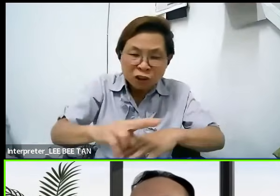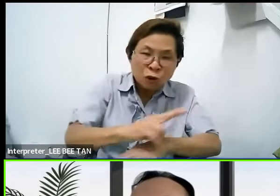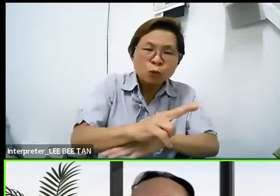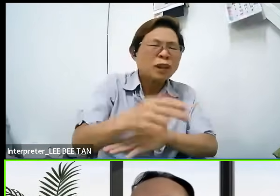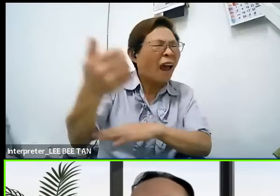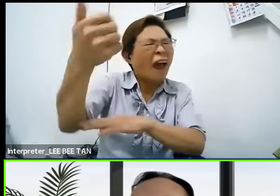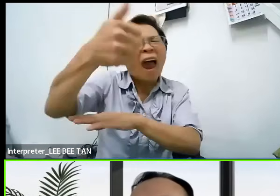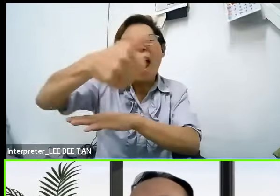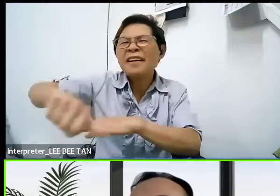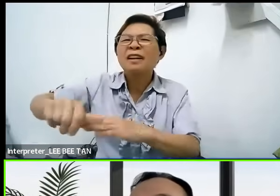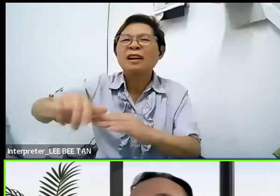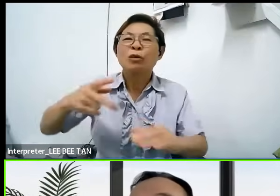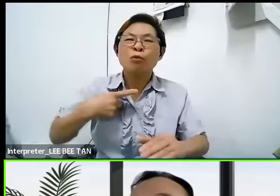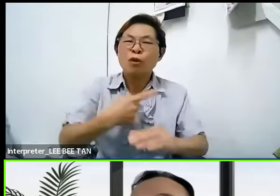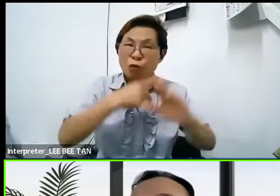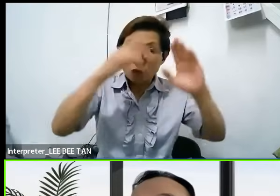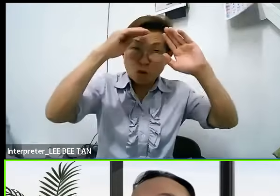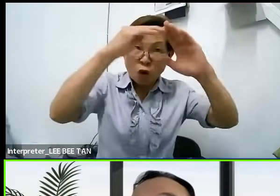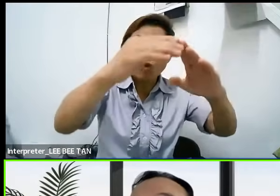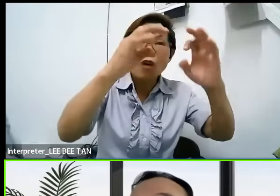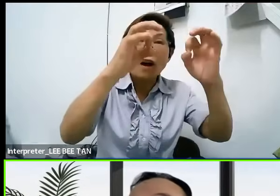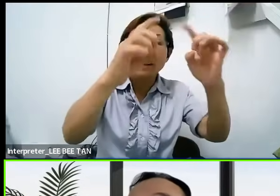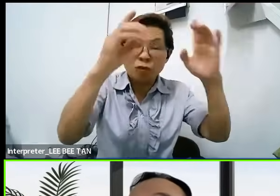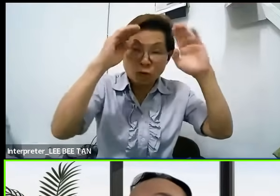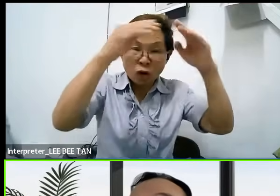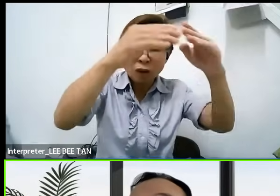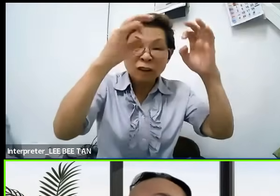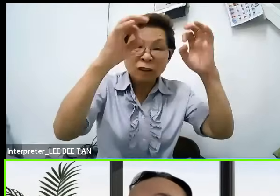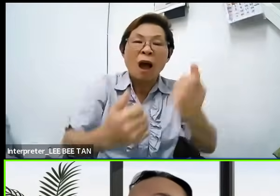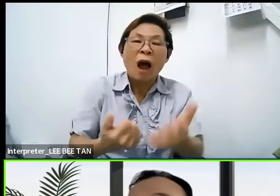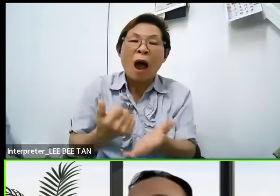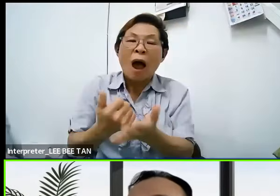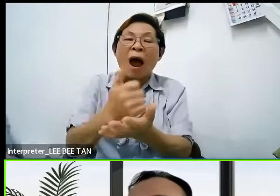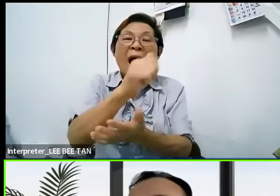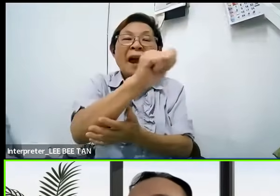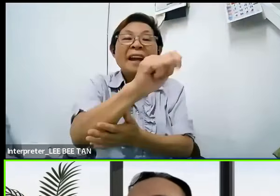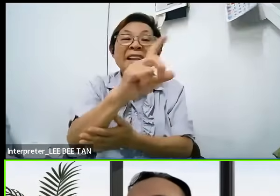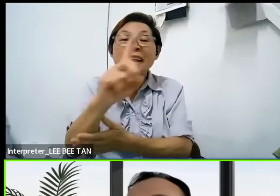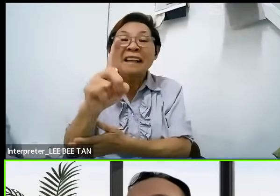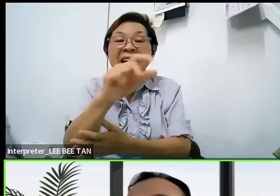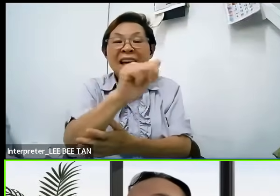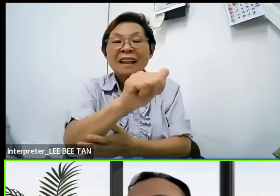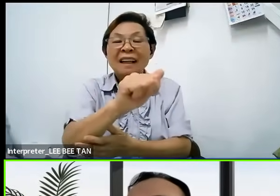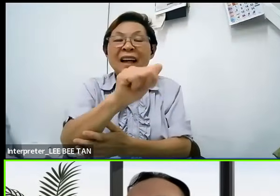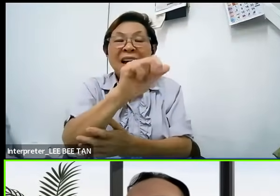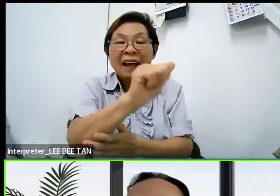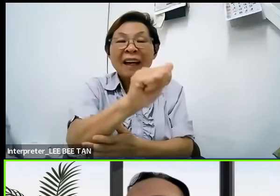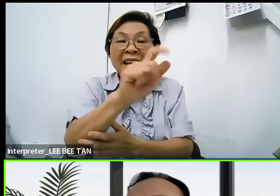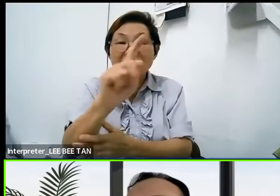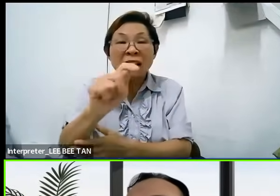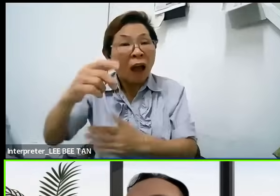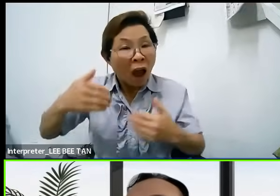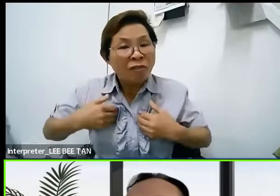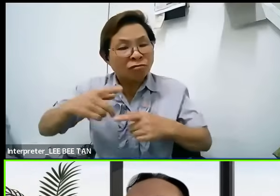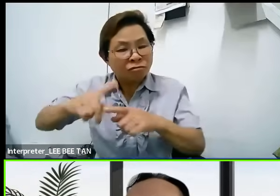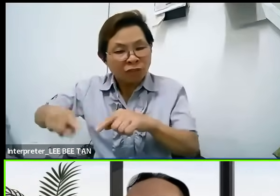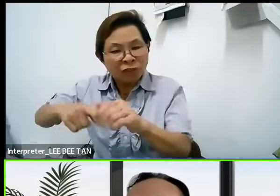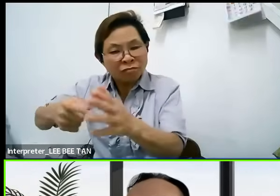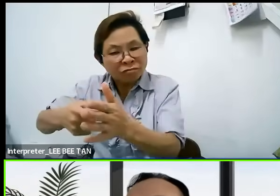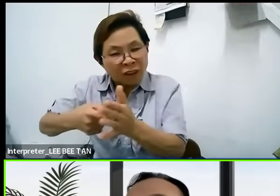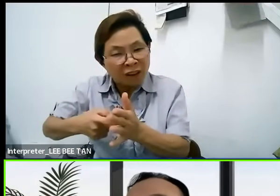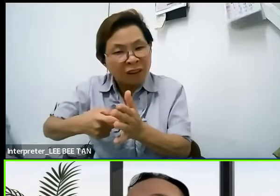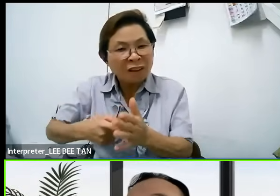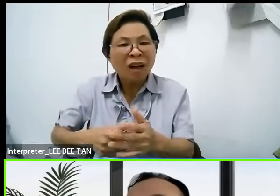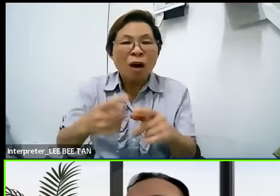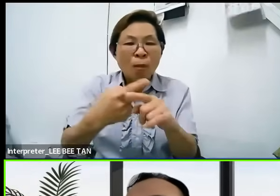focusing on education, you know, assistive technology, AT. So students who have different needs will have